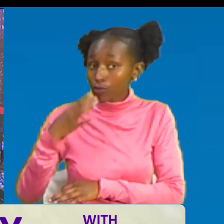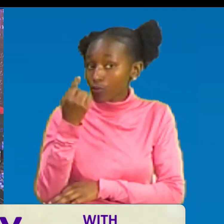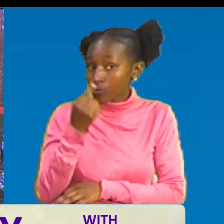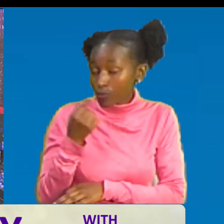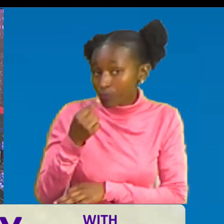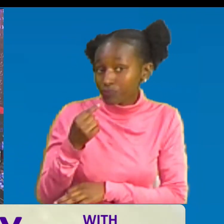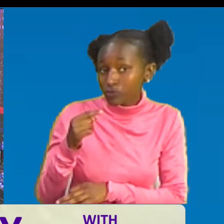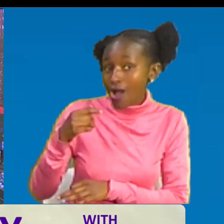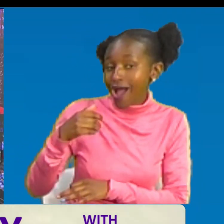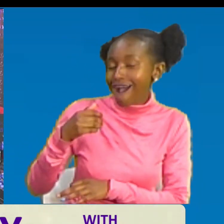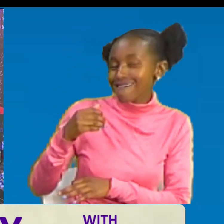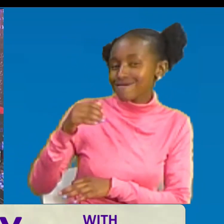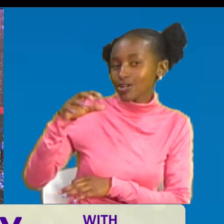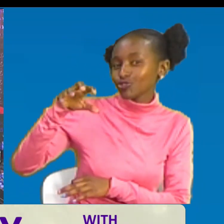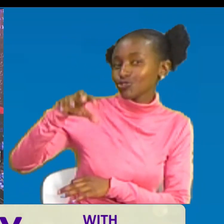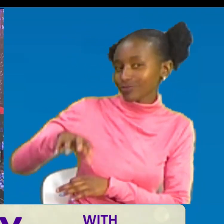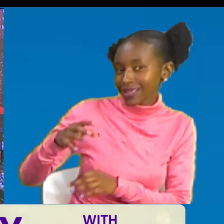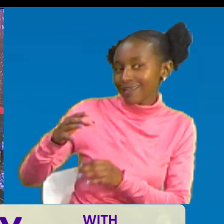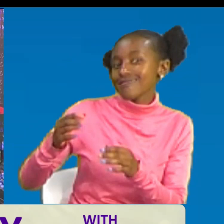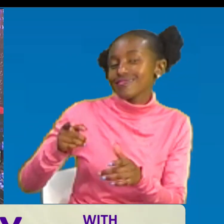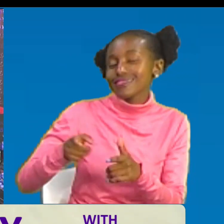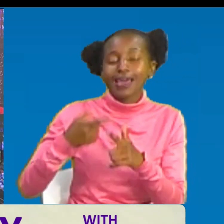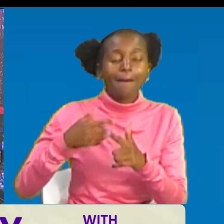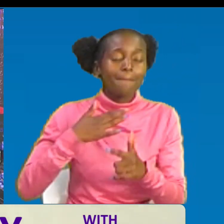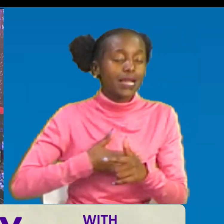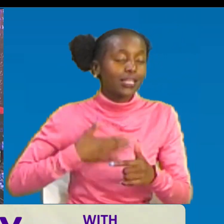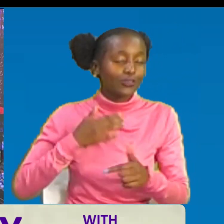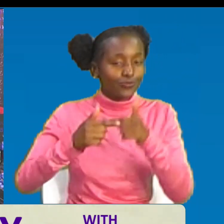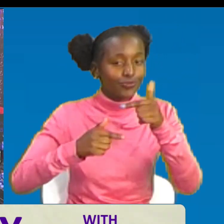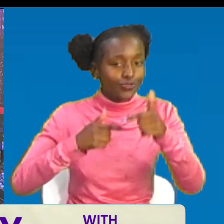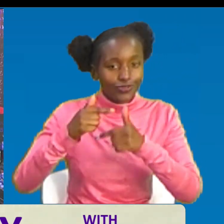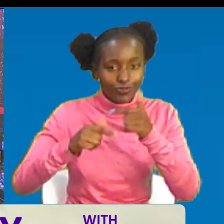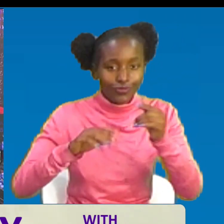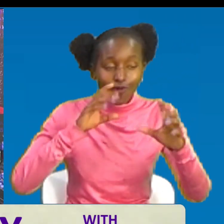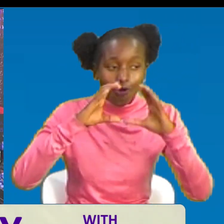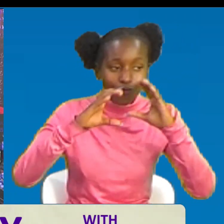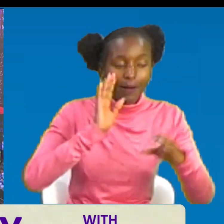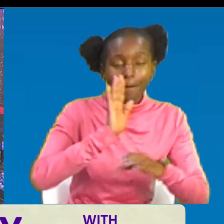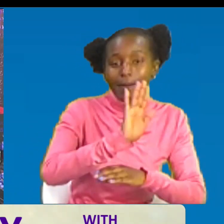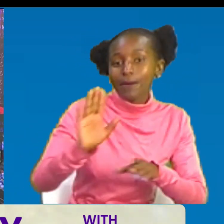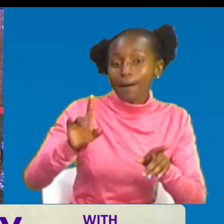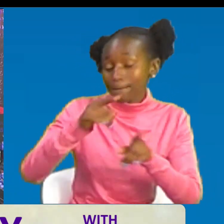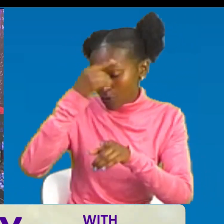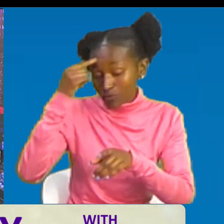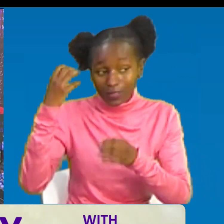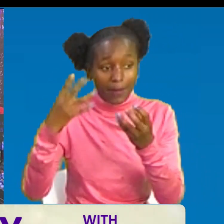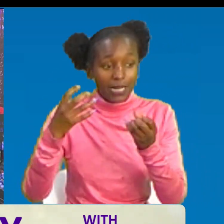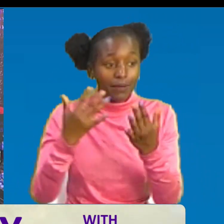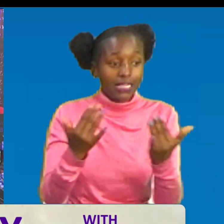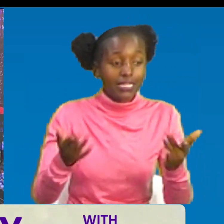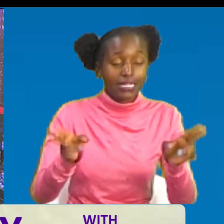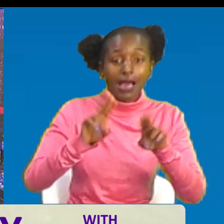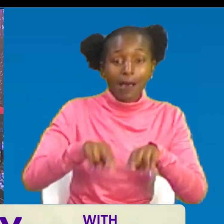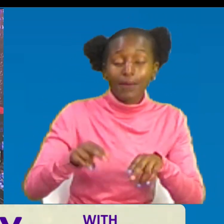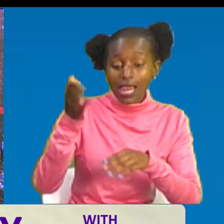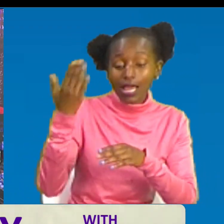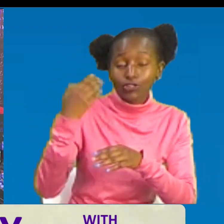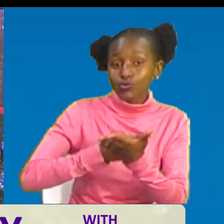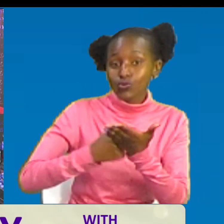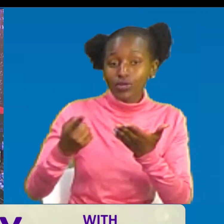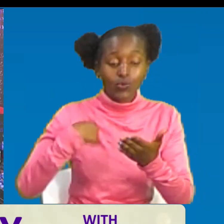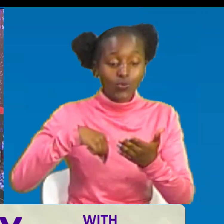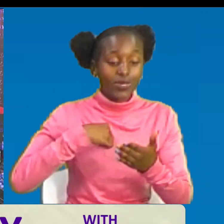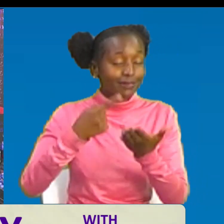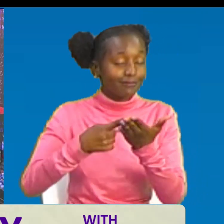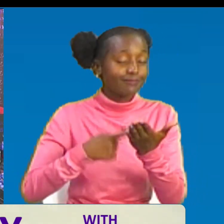who is short statured, continue talking to them, because a lot is happening. Just this, last week we were talking about mental